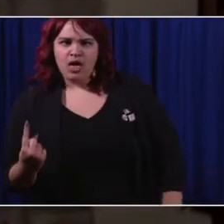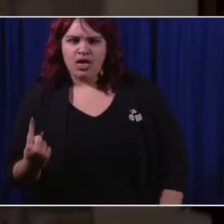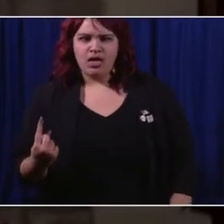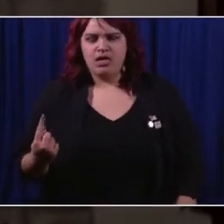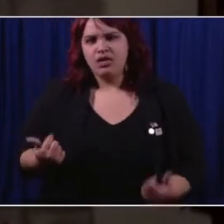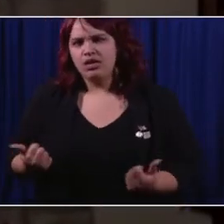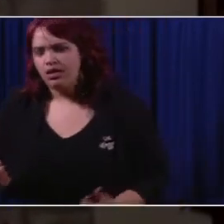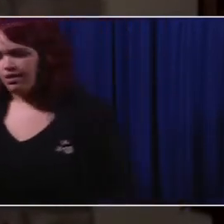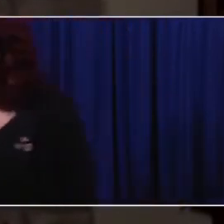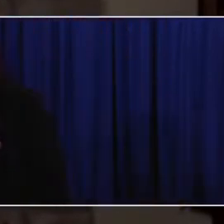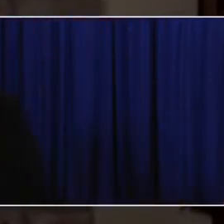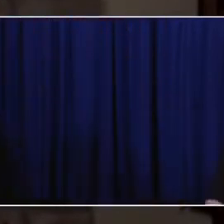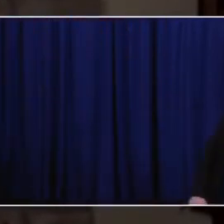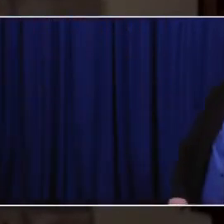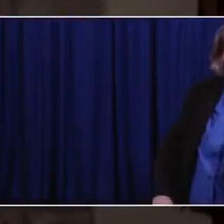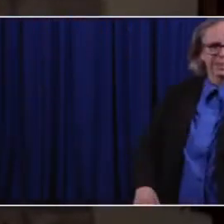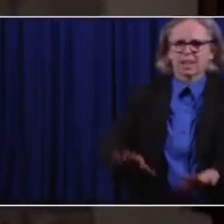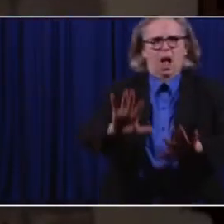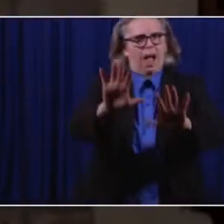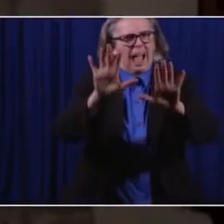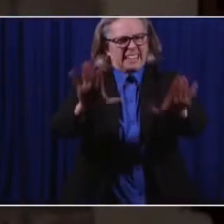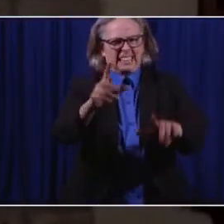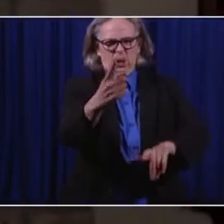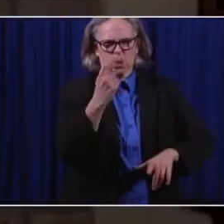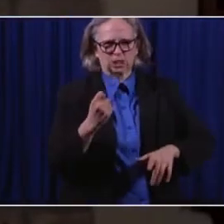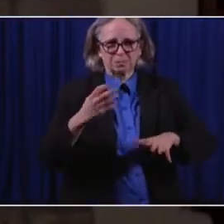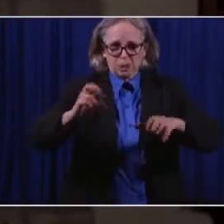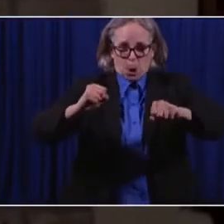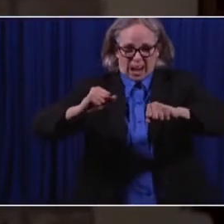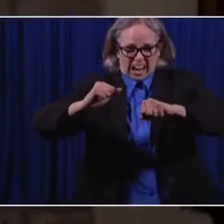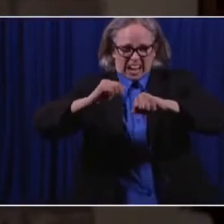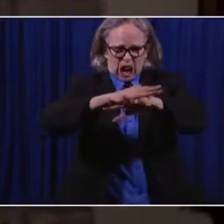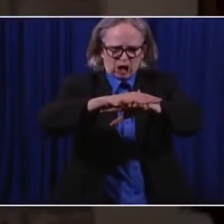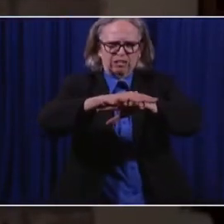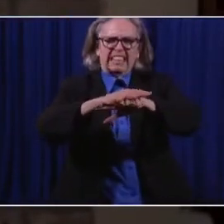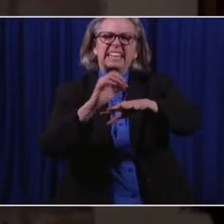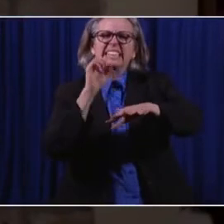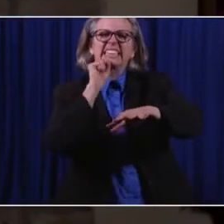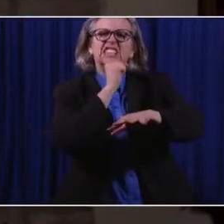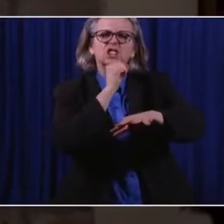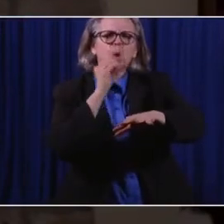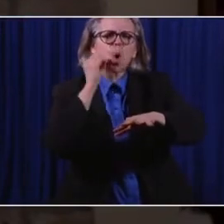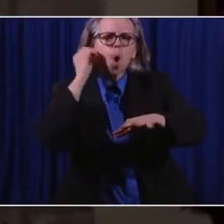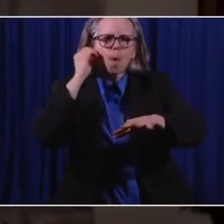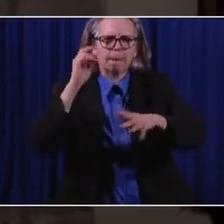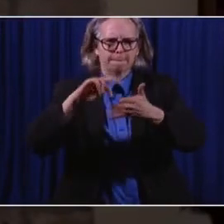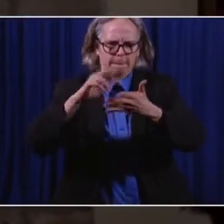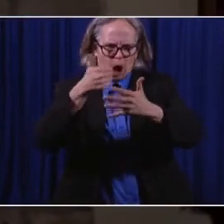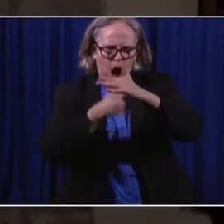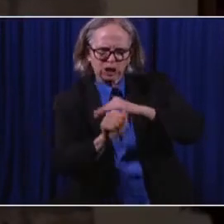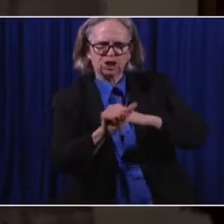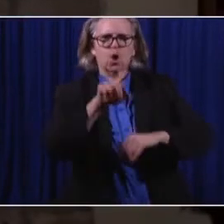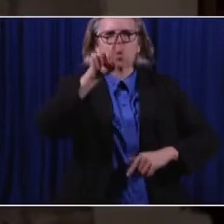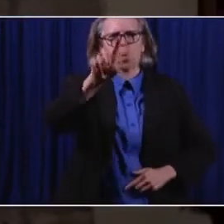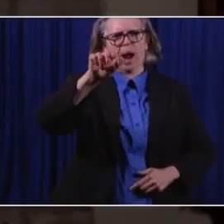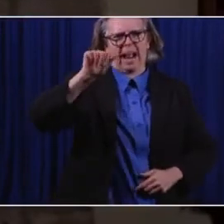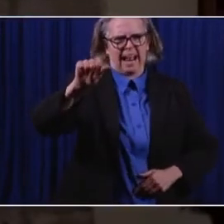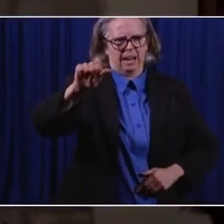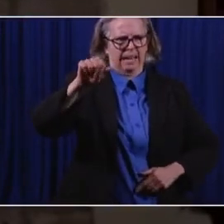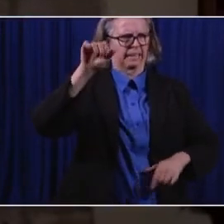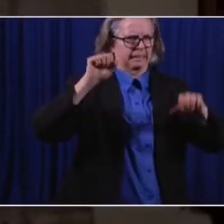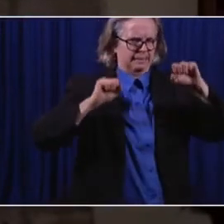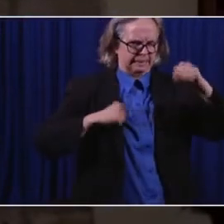are included in 1A. The decision was made that we start with the nursing homes